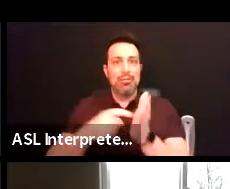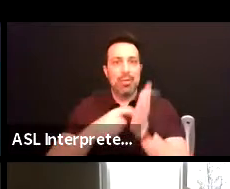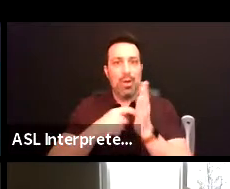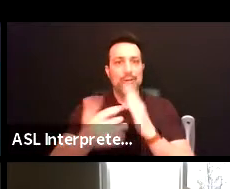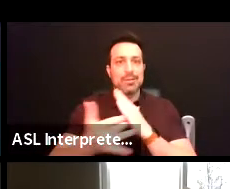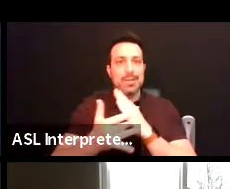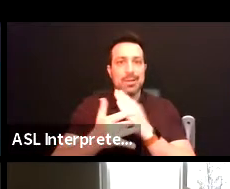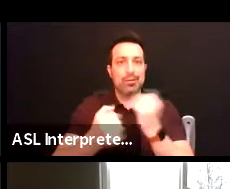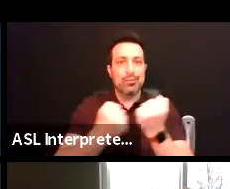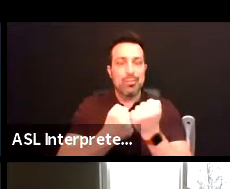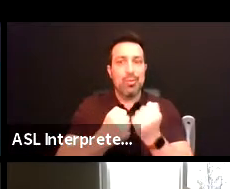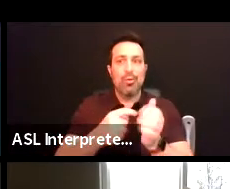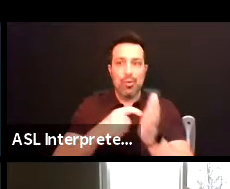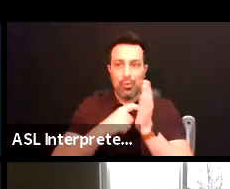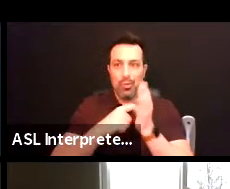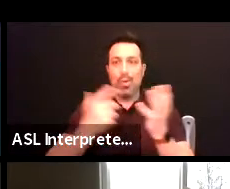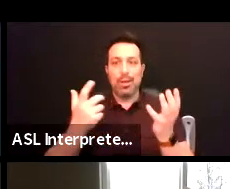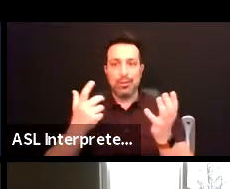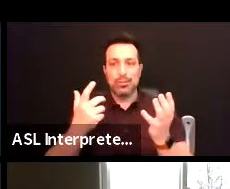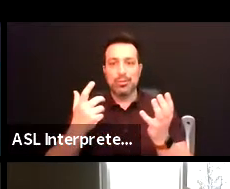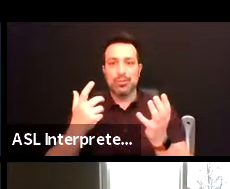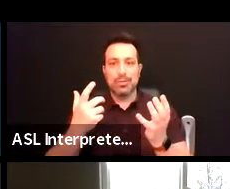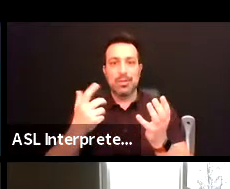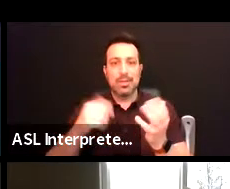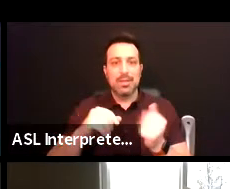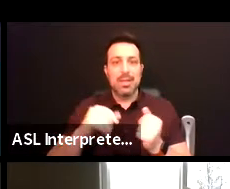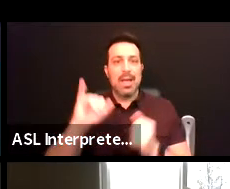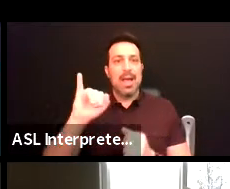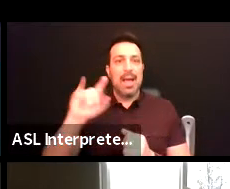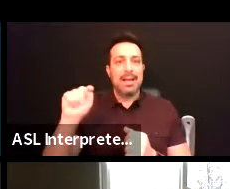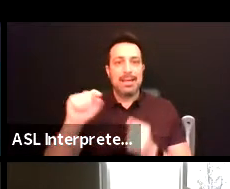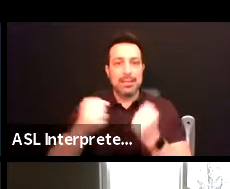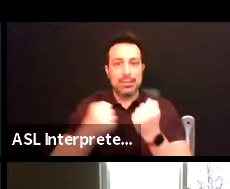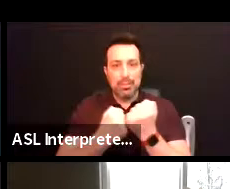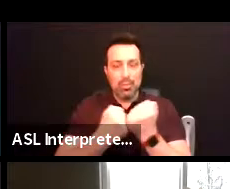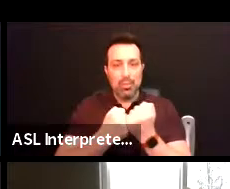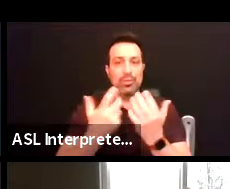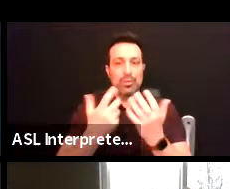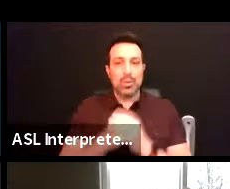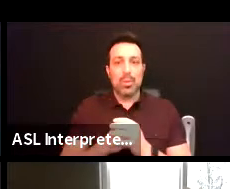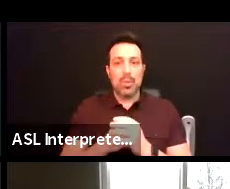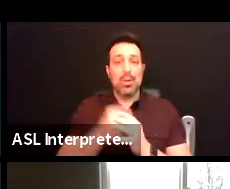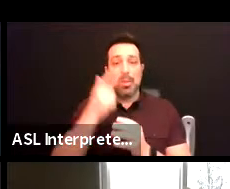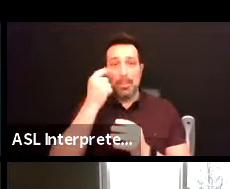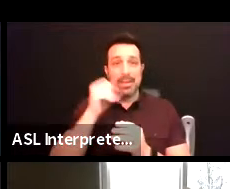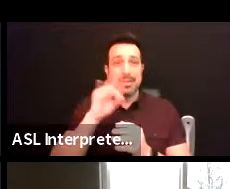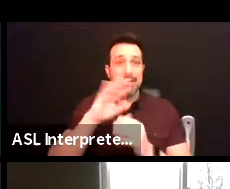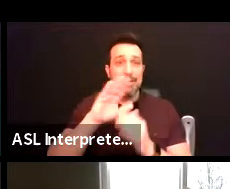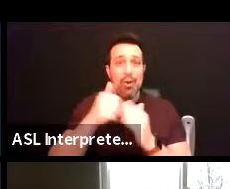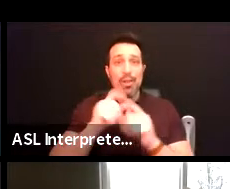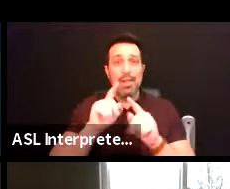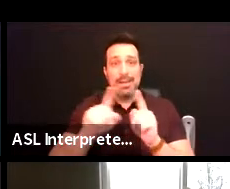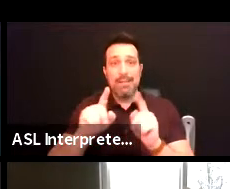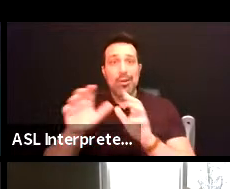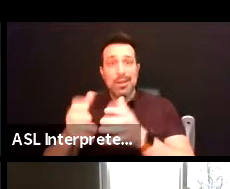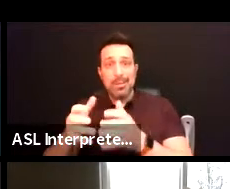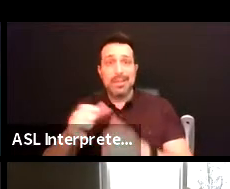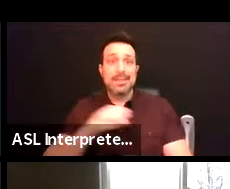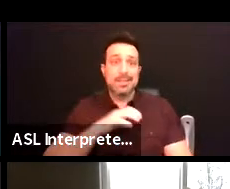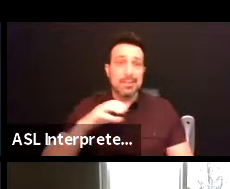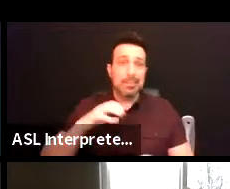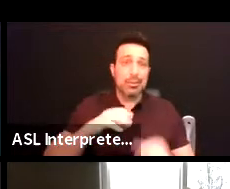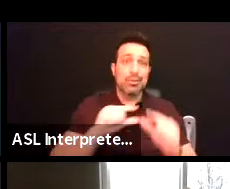technical support, it requires, you know, IT support. And so because of all the different committees, commissions,